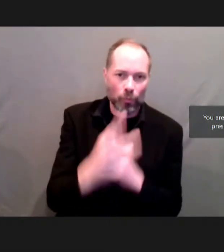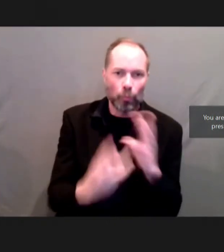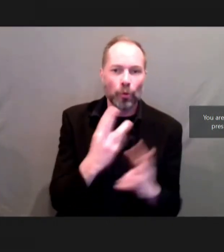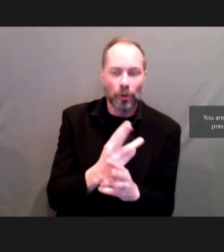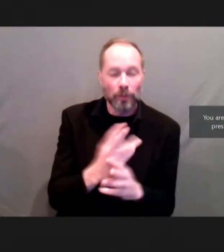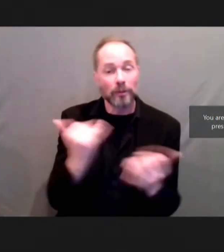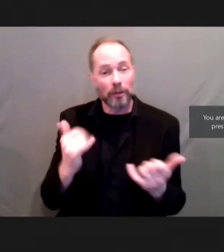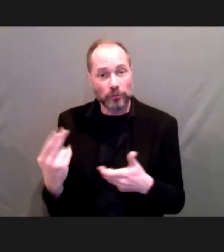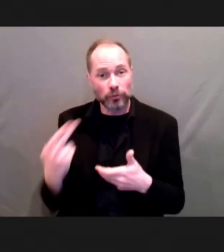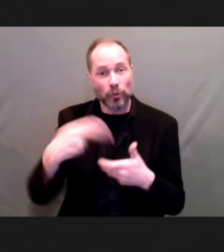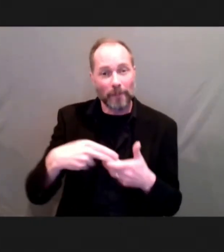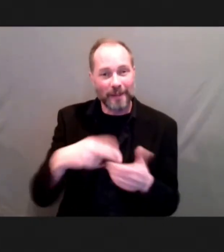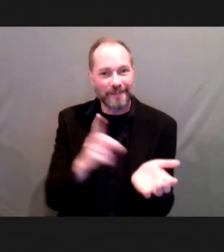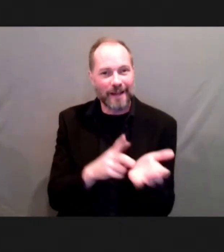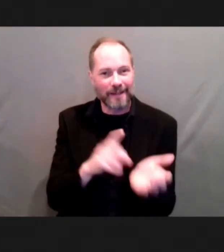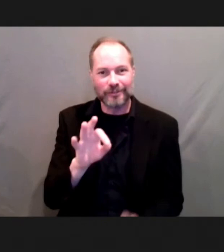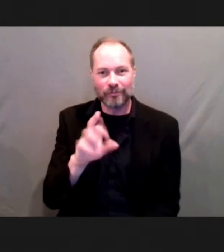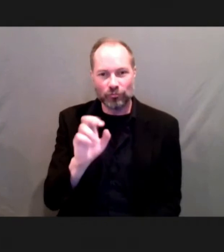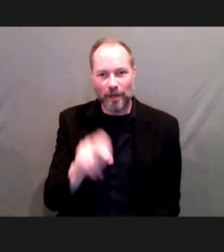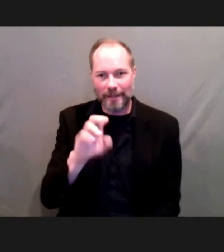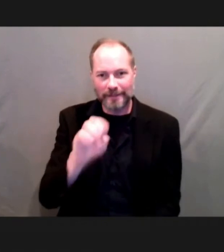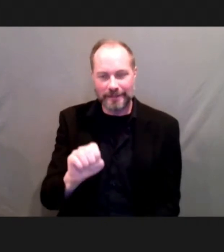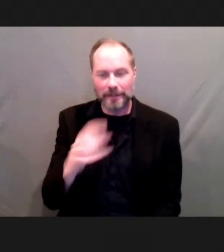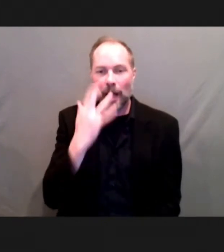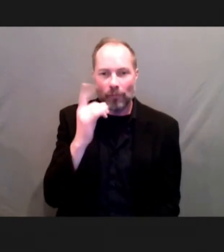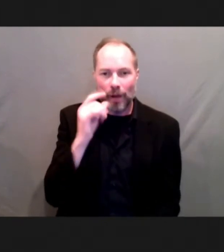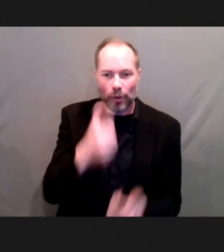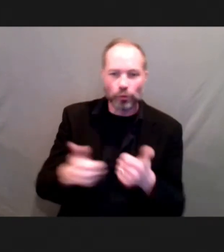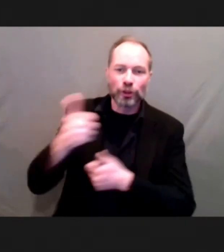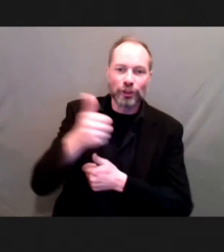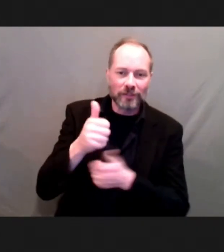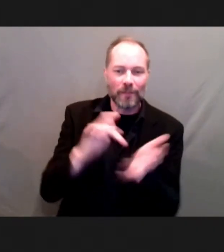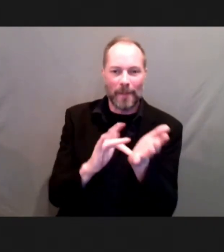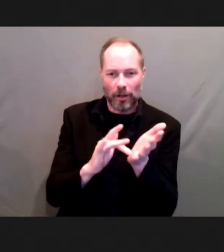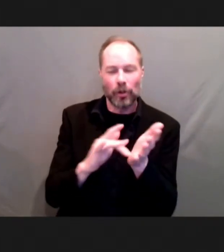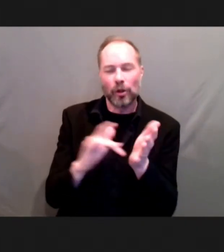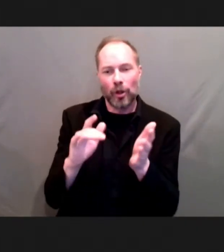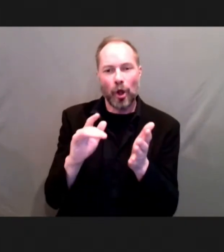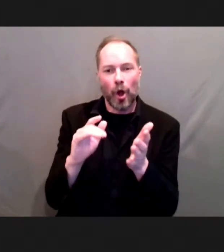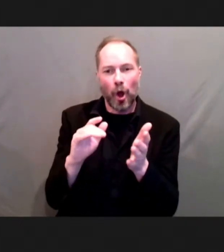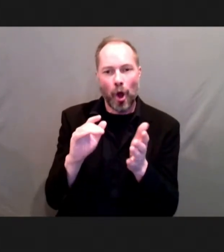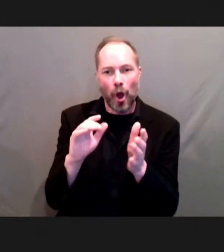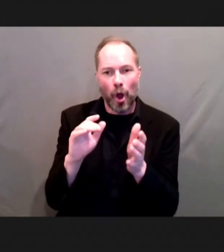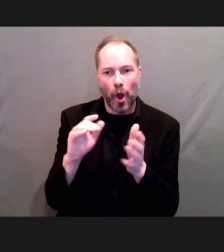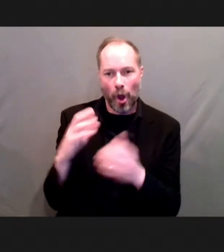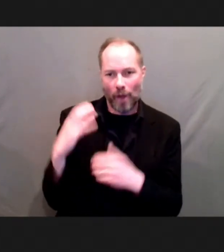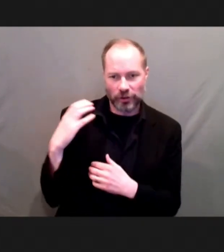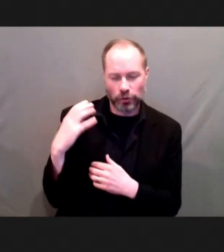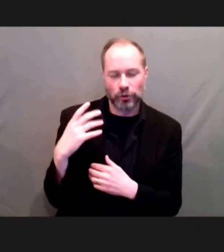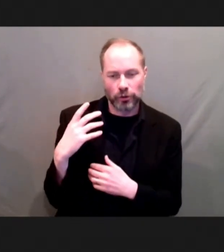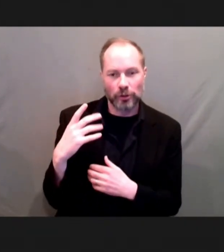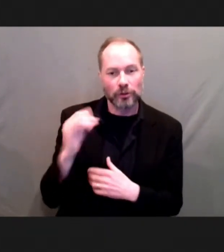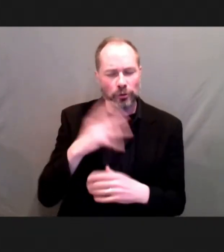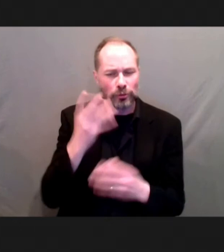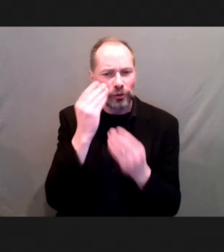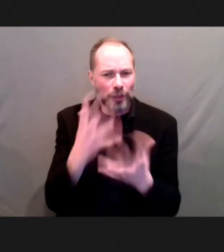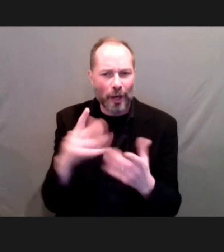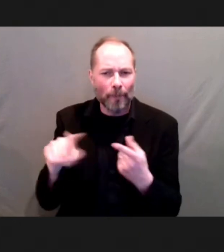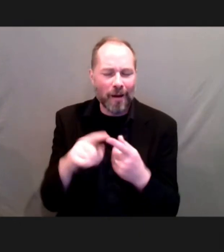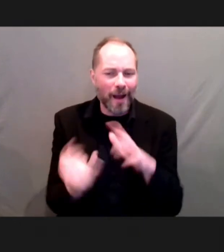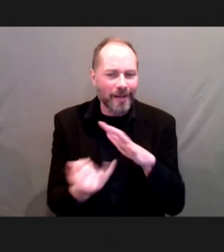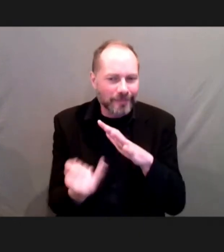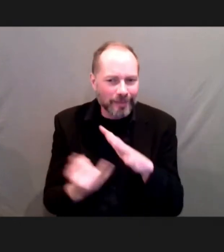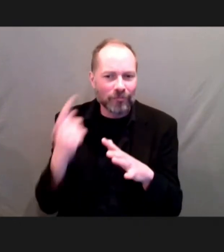Frantz, Colorado's Chief Medical Officer, to shed some light on the CDC's updated guidance around quarantine and isolation. There's a lot of